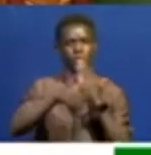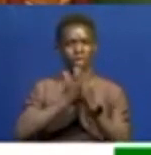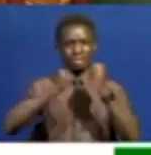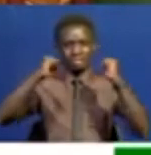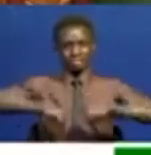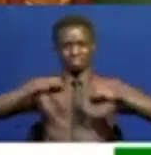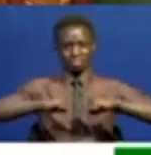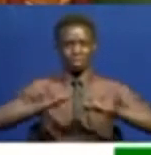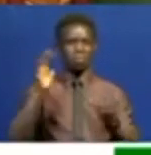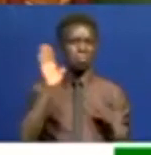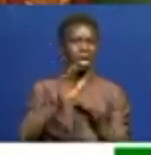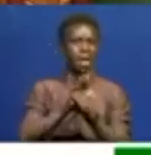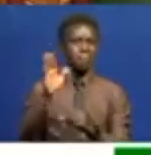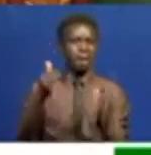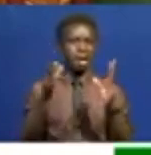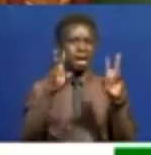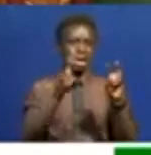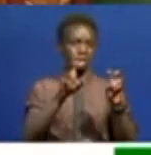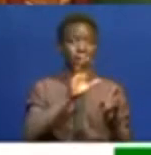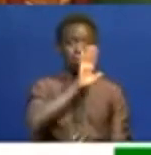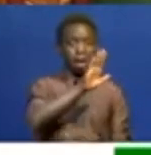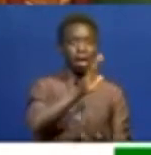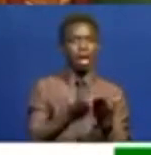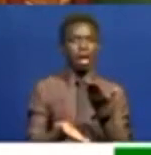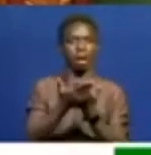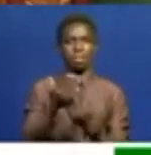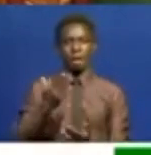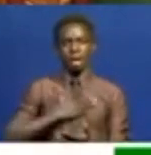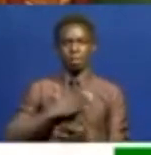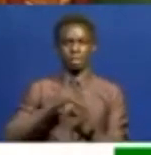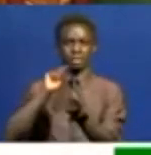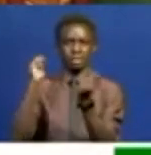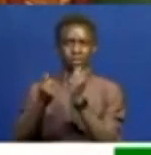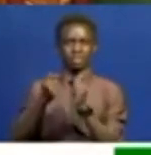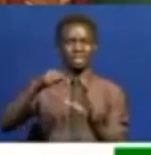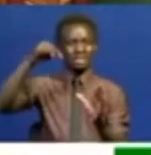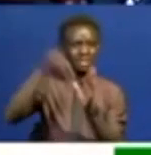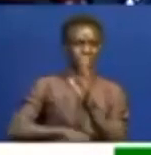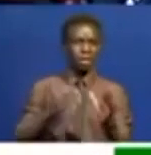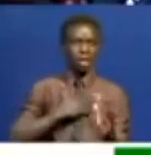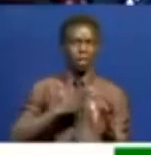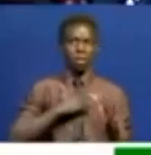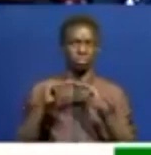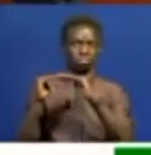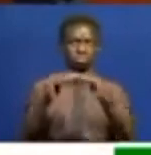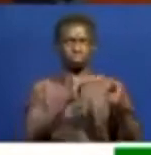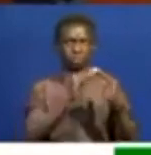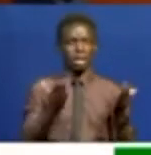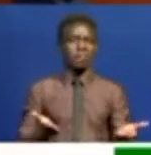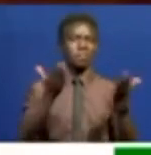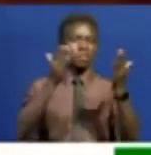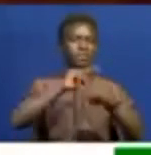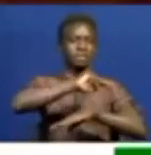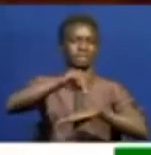whose resolution will accelerate our transformation, deepen our democracy, and enhance national unity. The